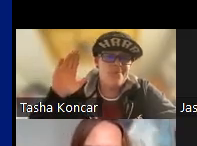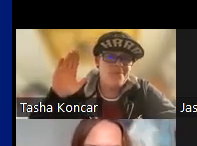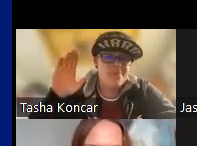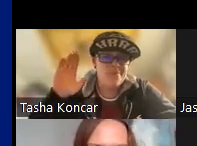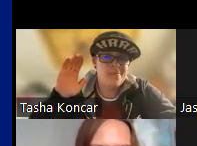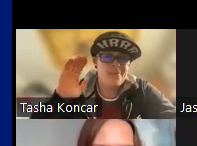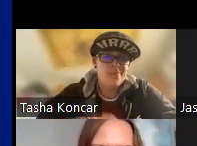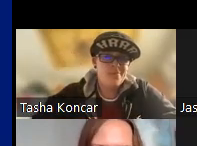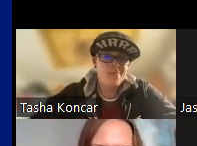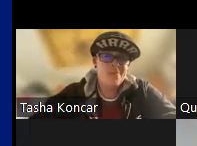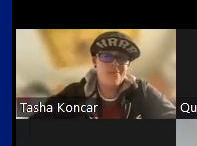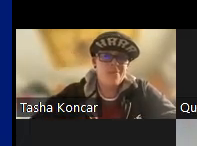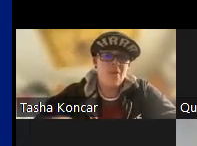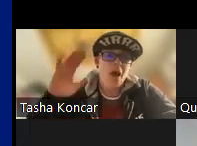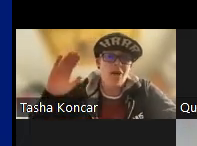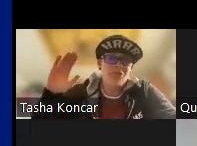Is that Queen?